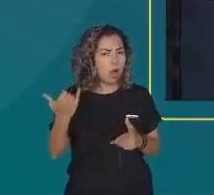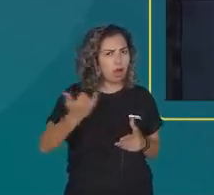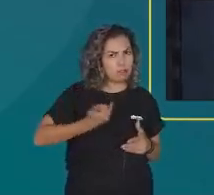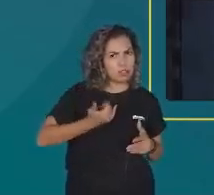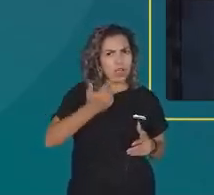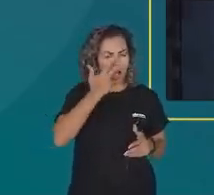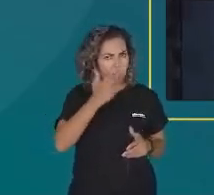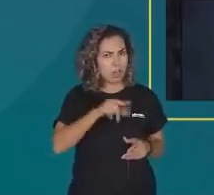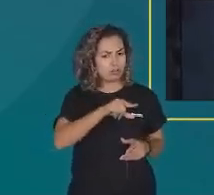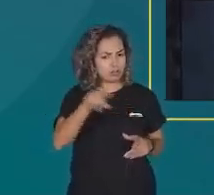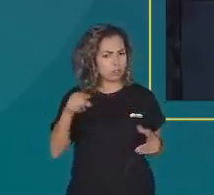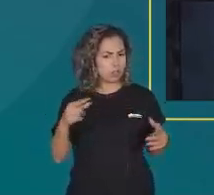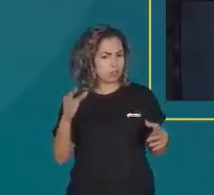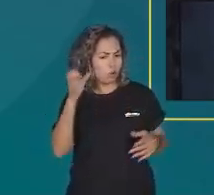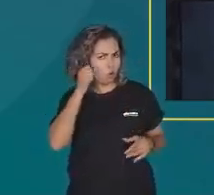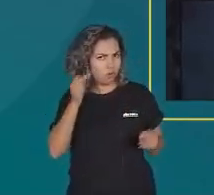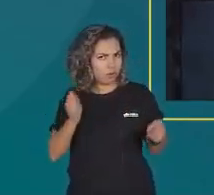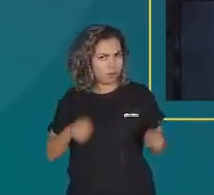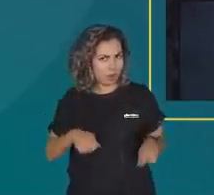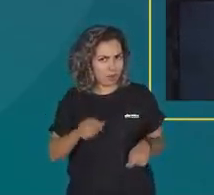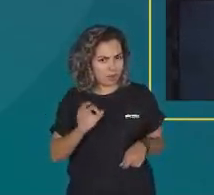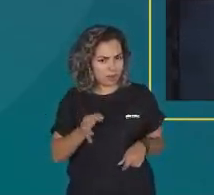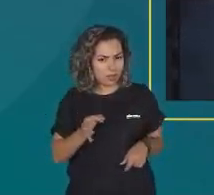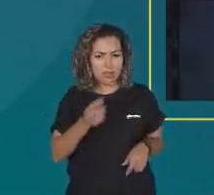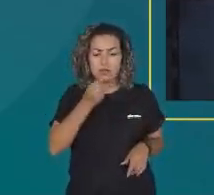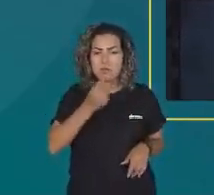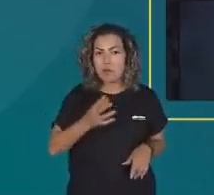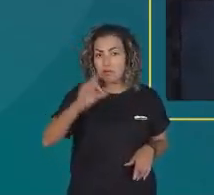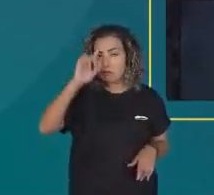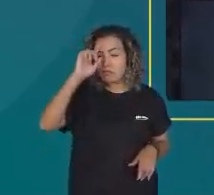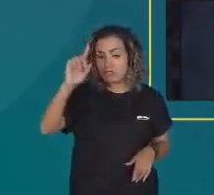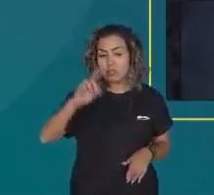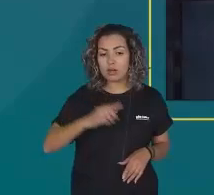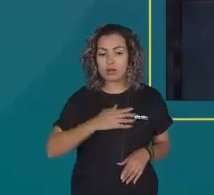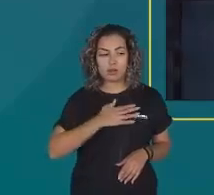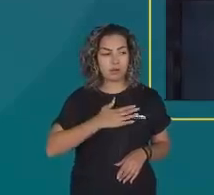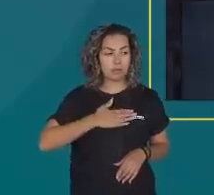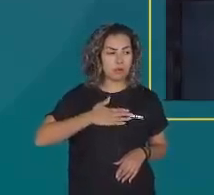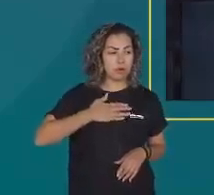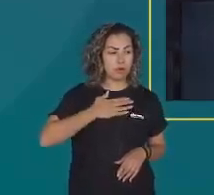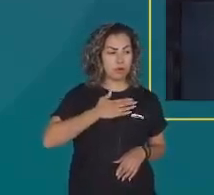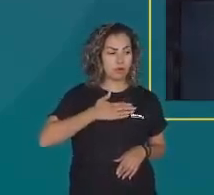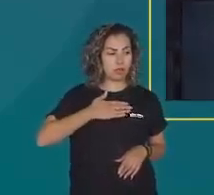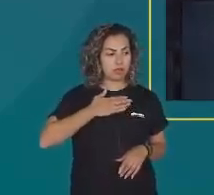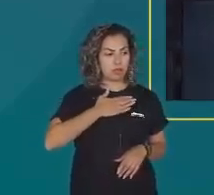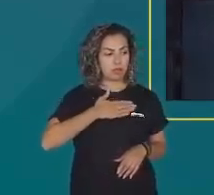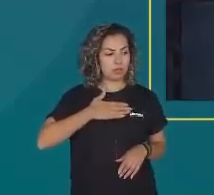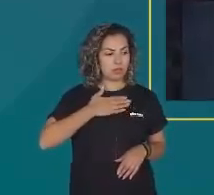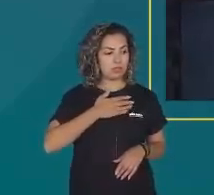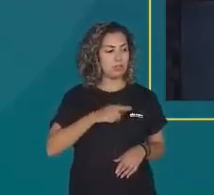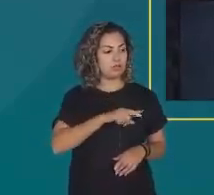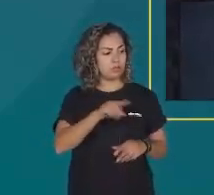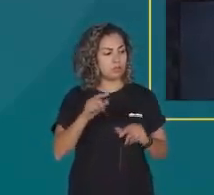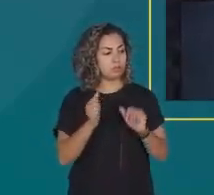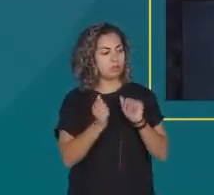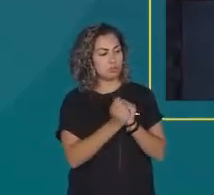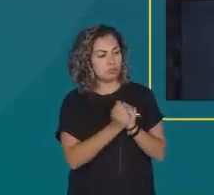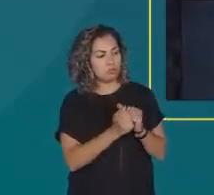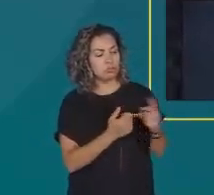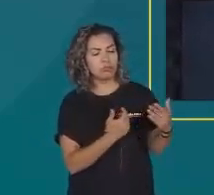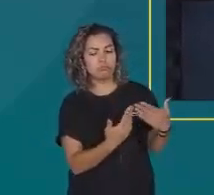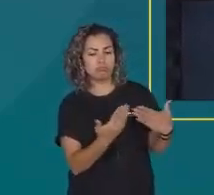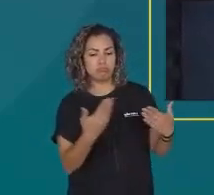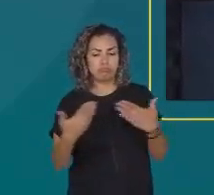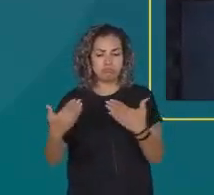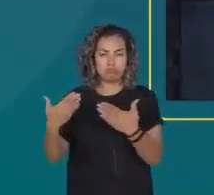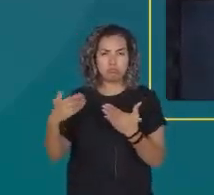Good day, everybody. It is my great pleasure to welcome you all, panelists, all the panelists here and attendees on behalf of